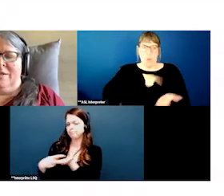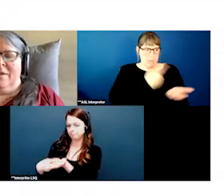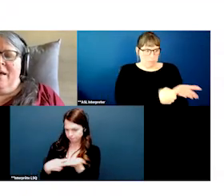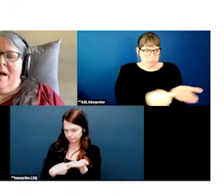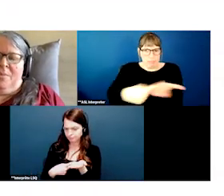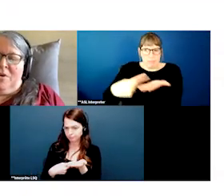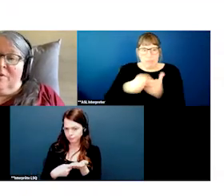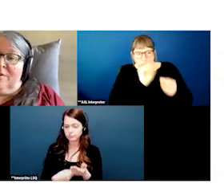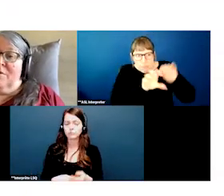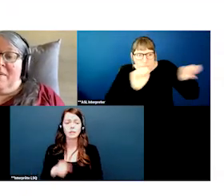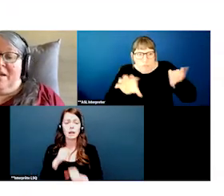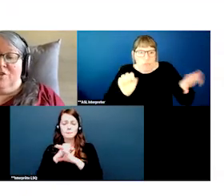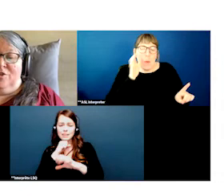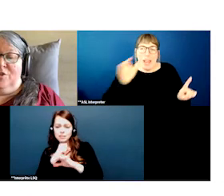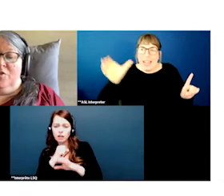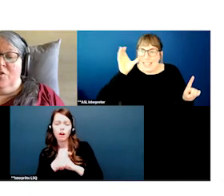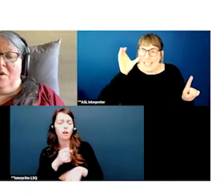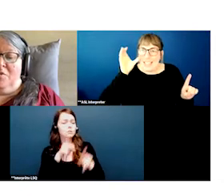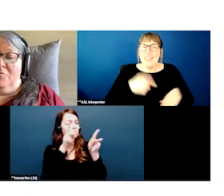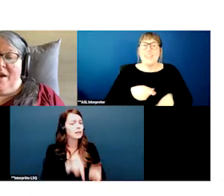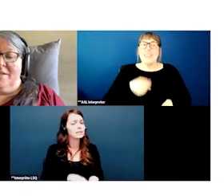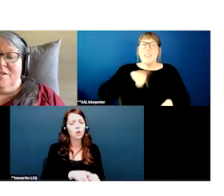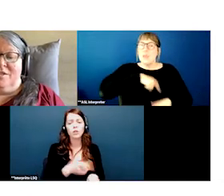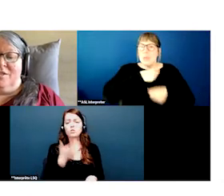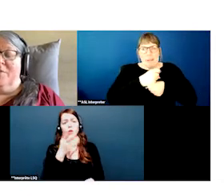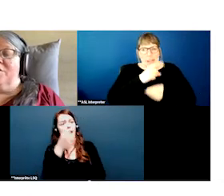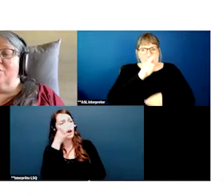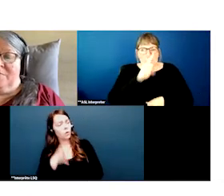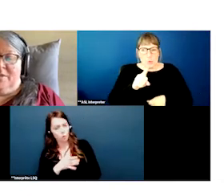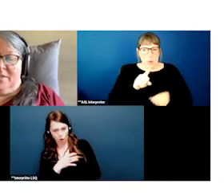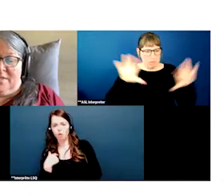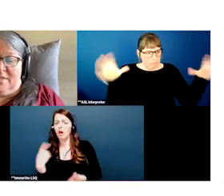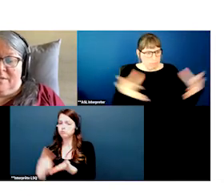would listen. And we also made sure that we got right to the